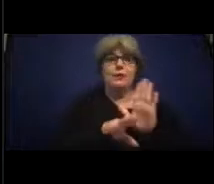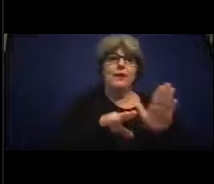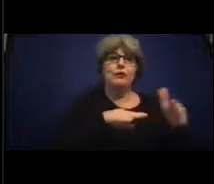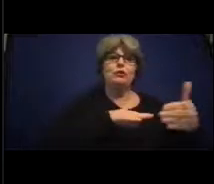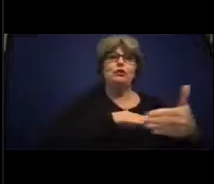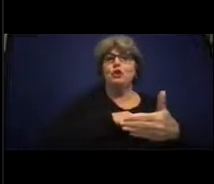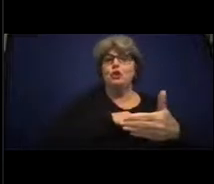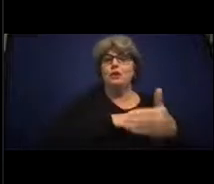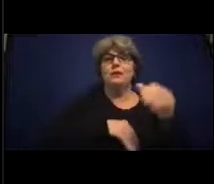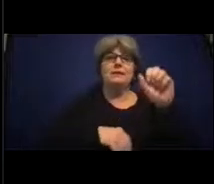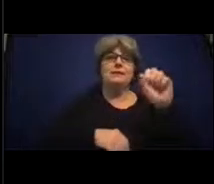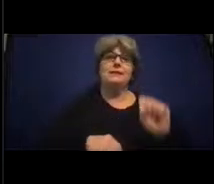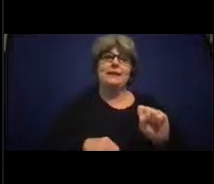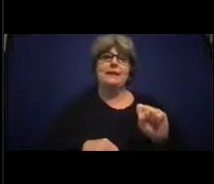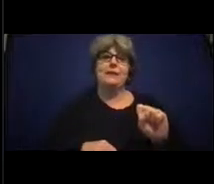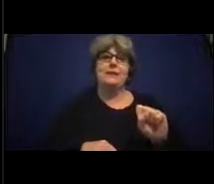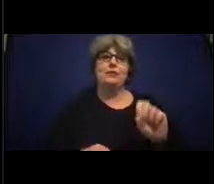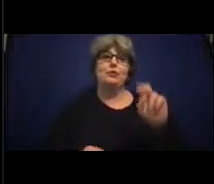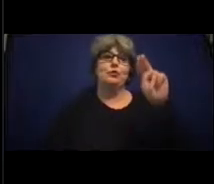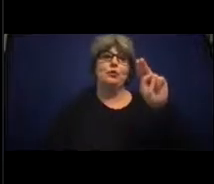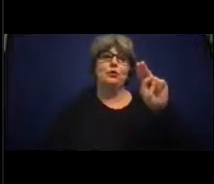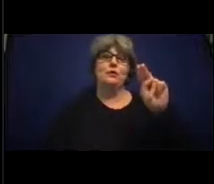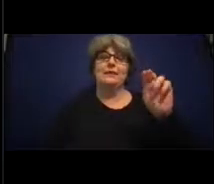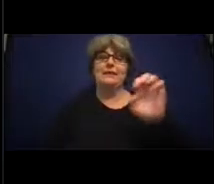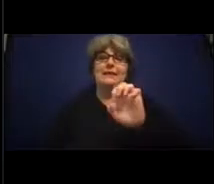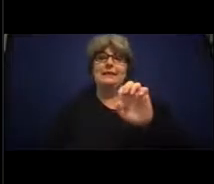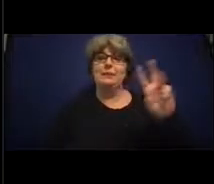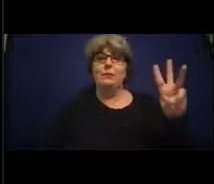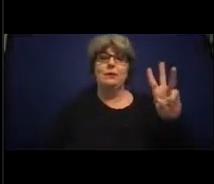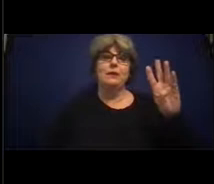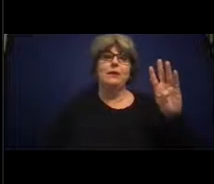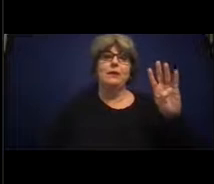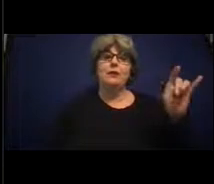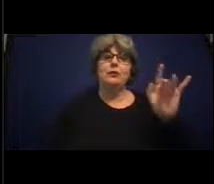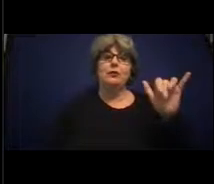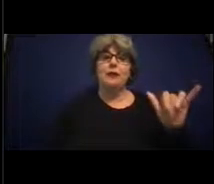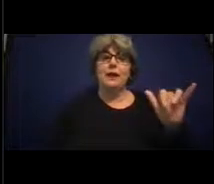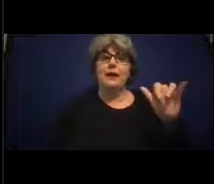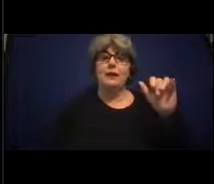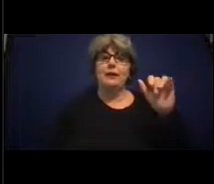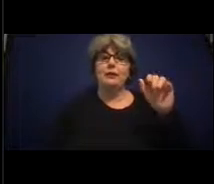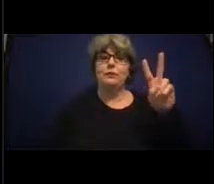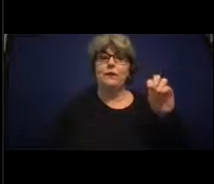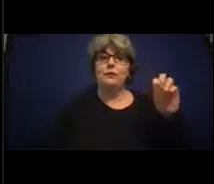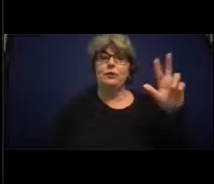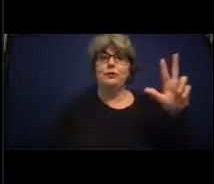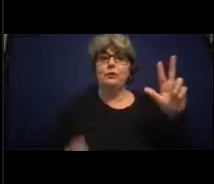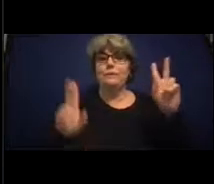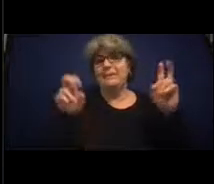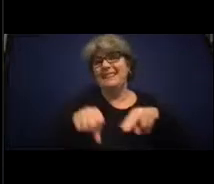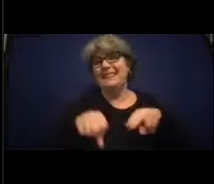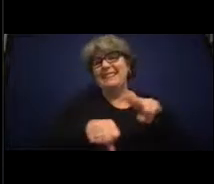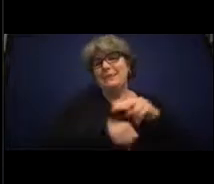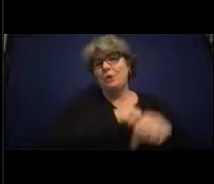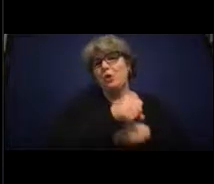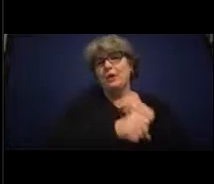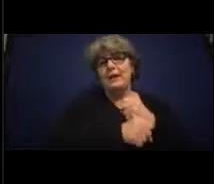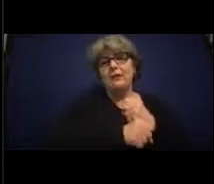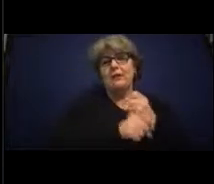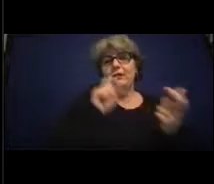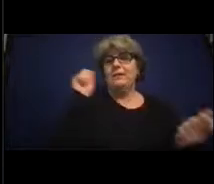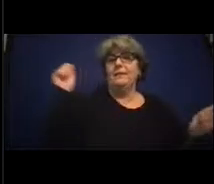goes south to north to east to west. And you can see July 20, 2003 is what we would call a typical year. So we have this big change